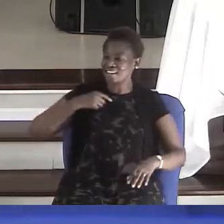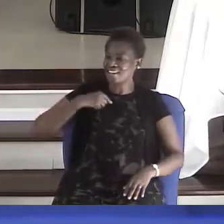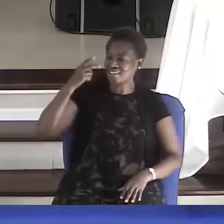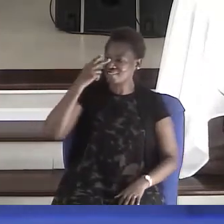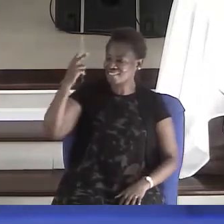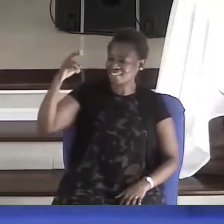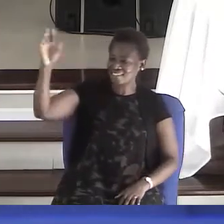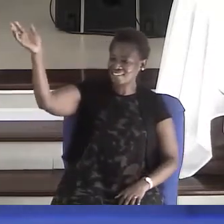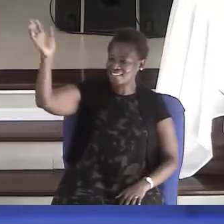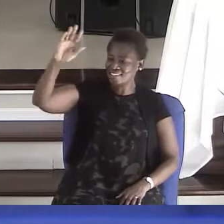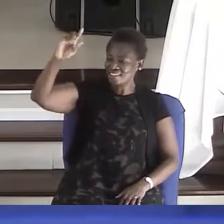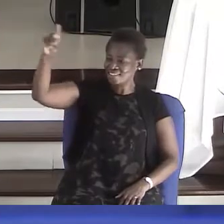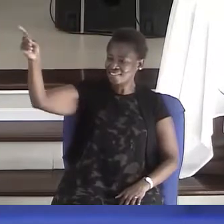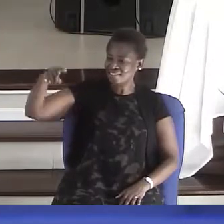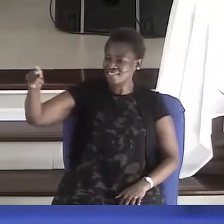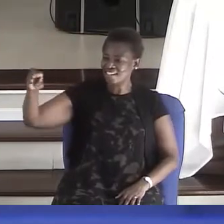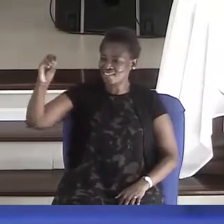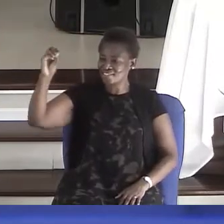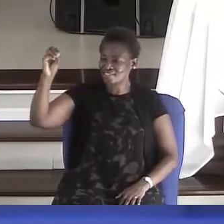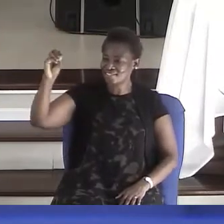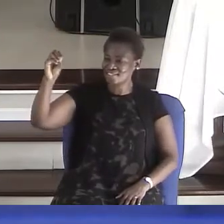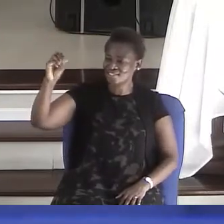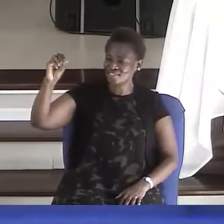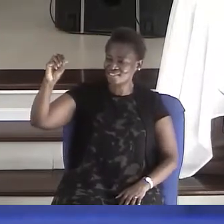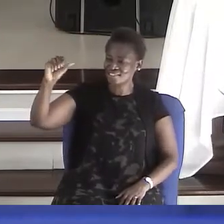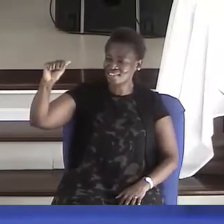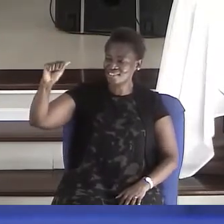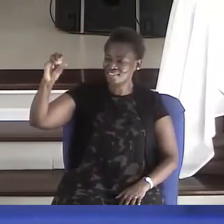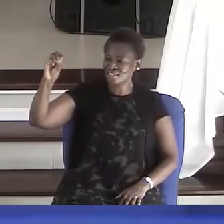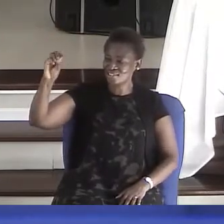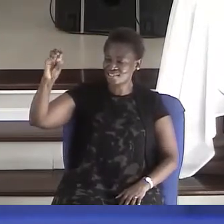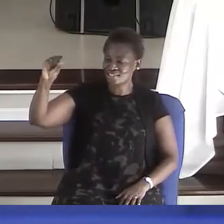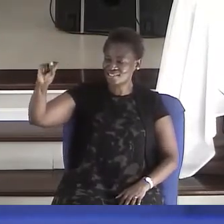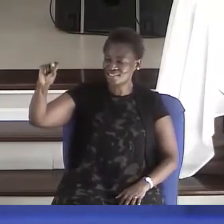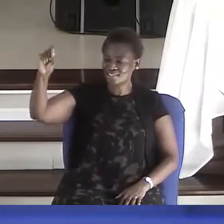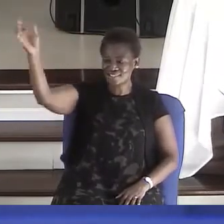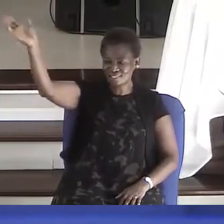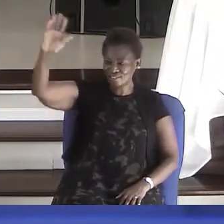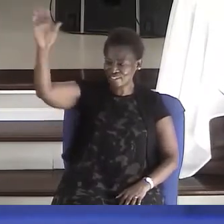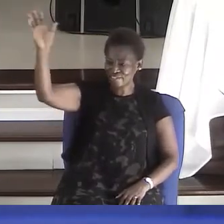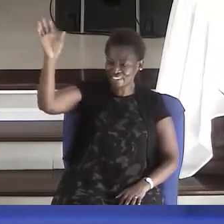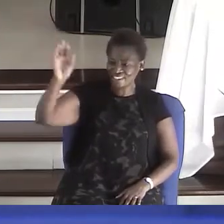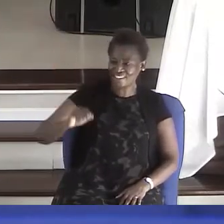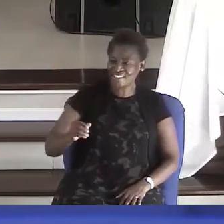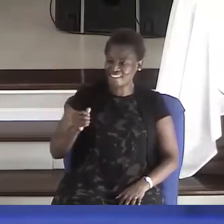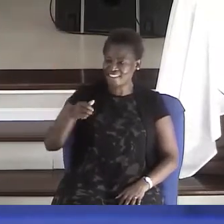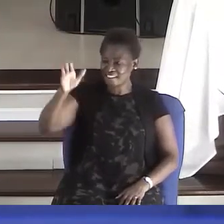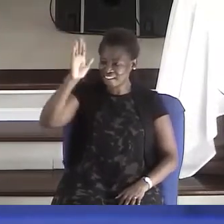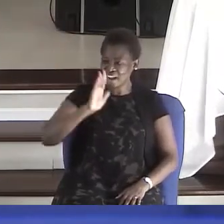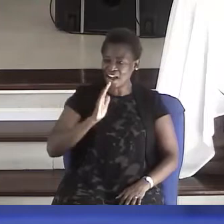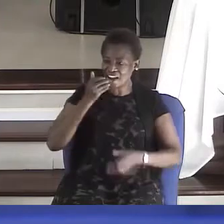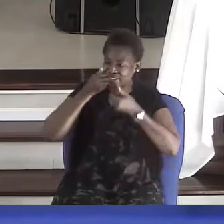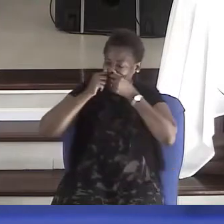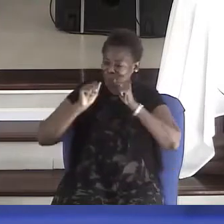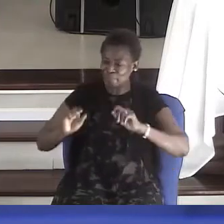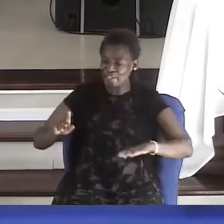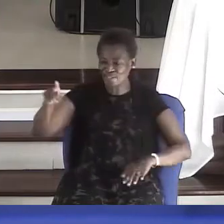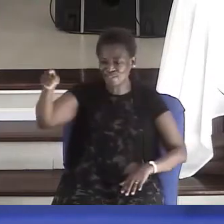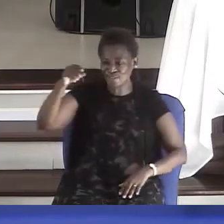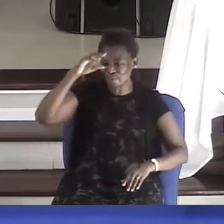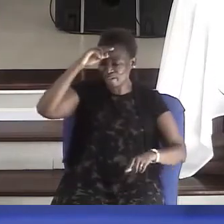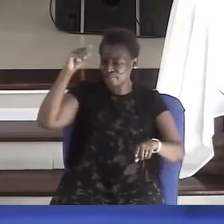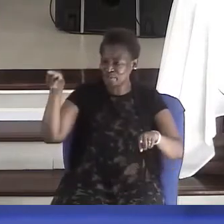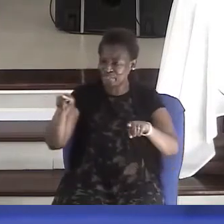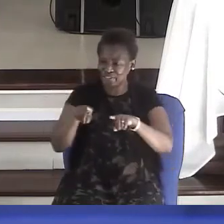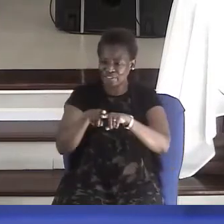Zeus is he's at the back there. Zeus is at the back there. God bless you, my brother. Now it's just such